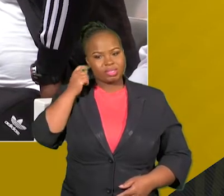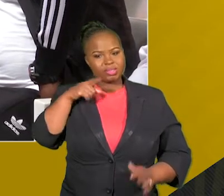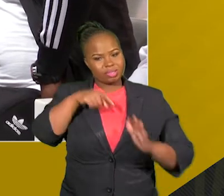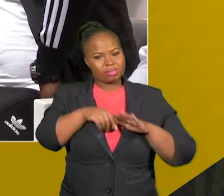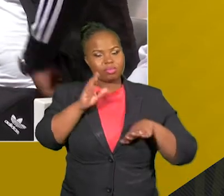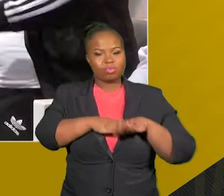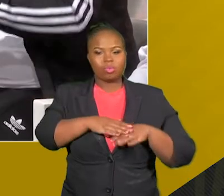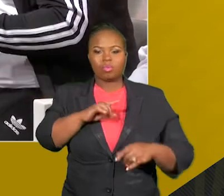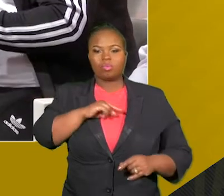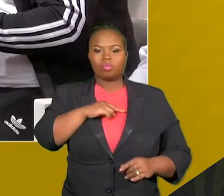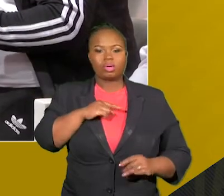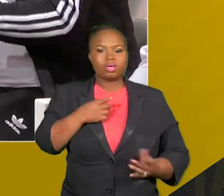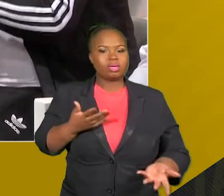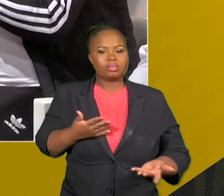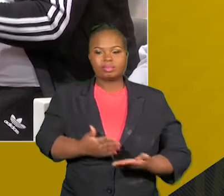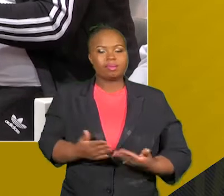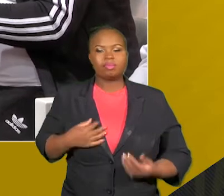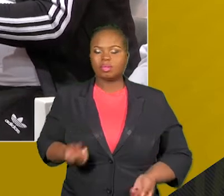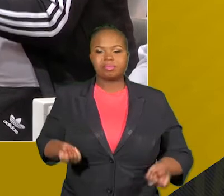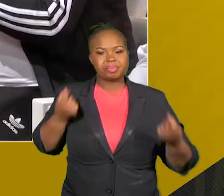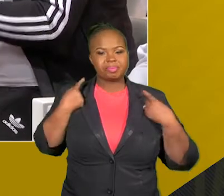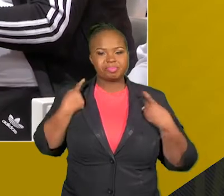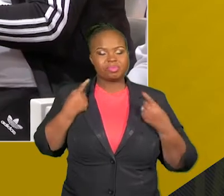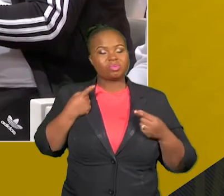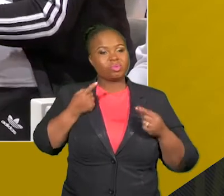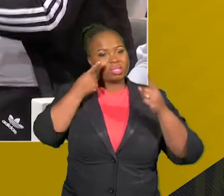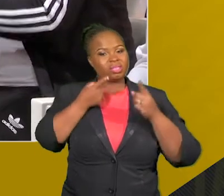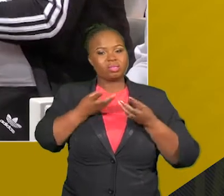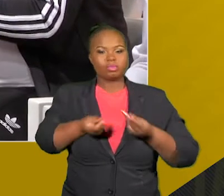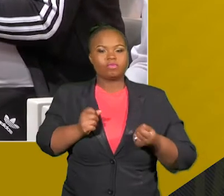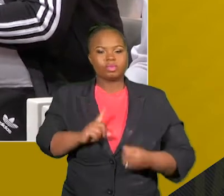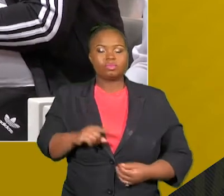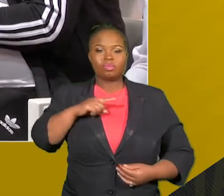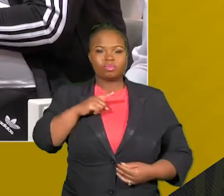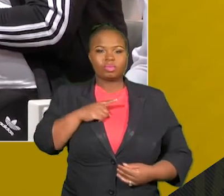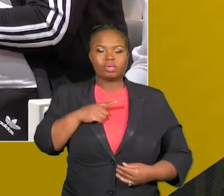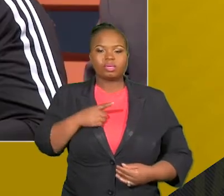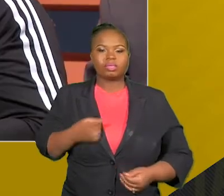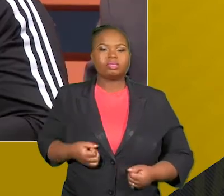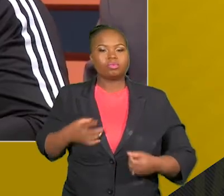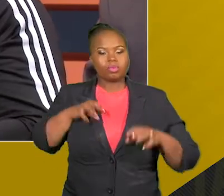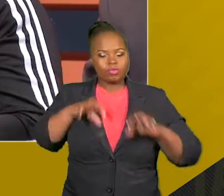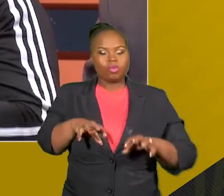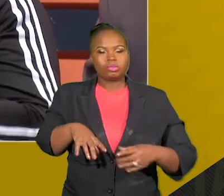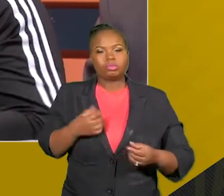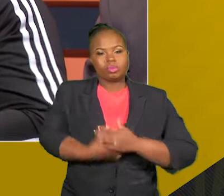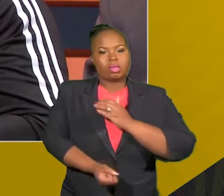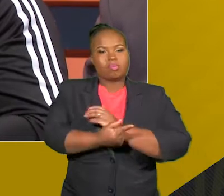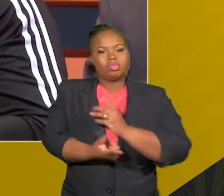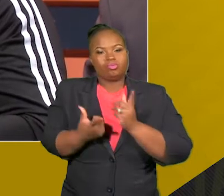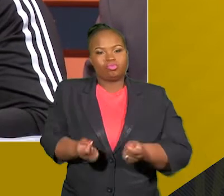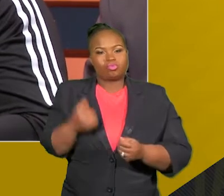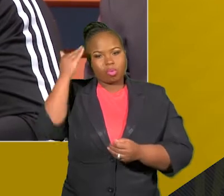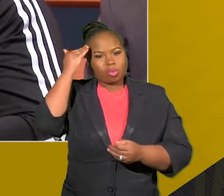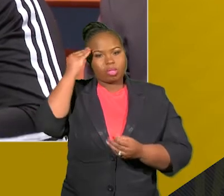will never get to really understanding the magnitude of what we're dealing with. This thing was orchestrated. And if it was